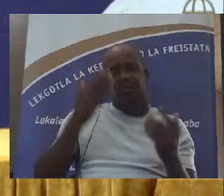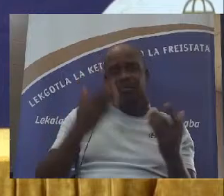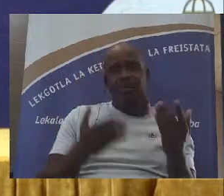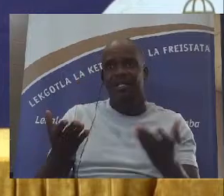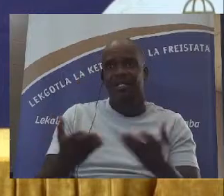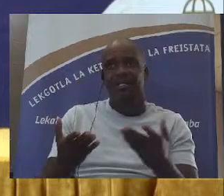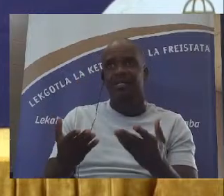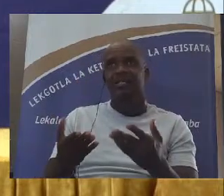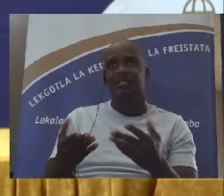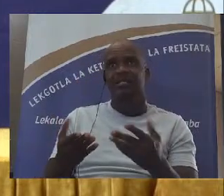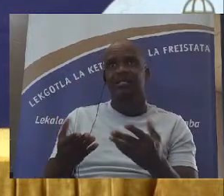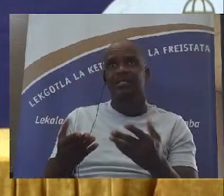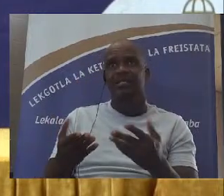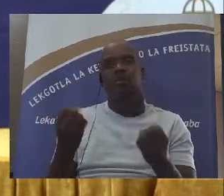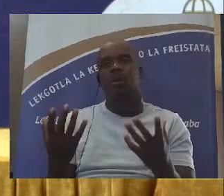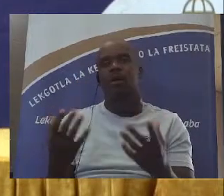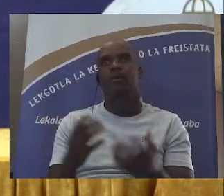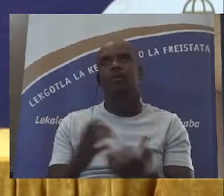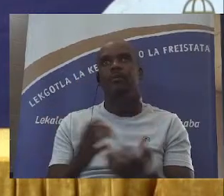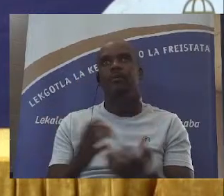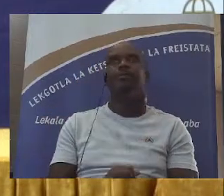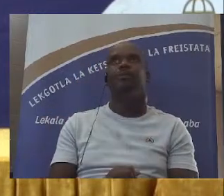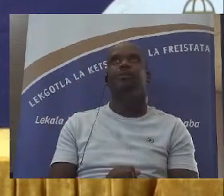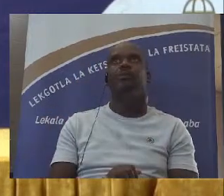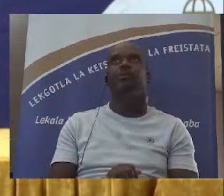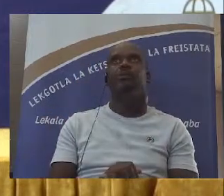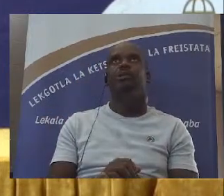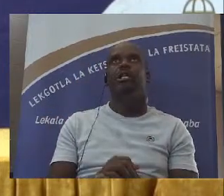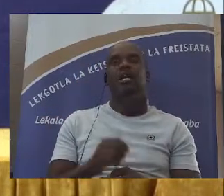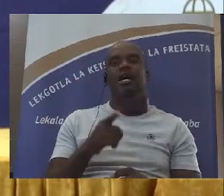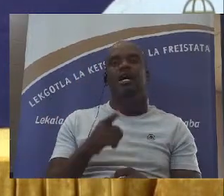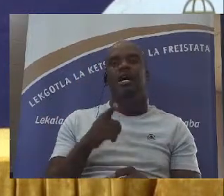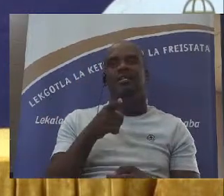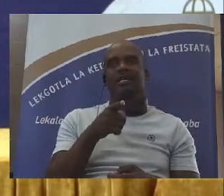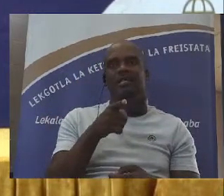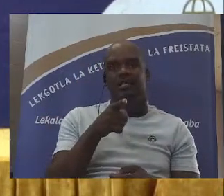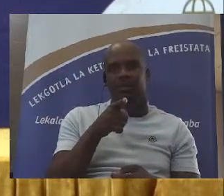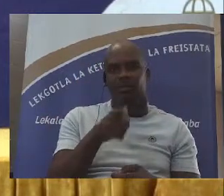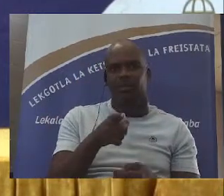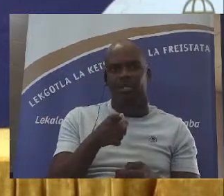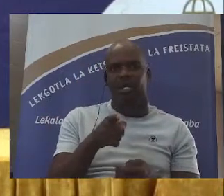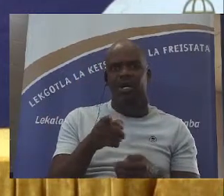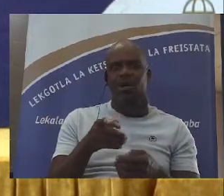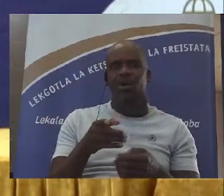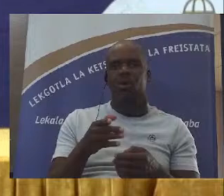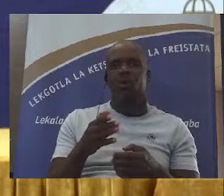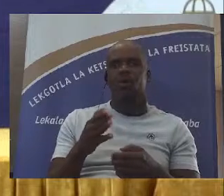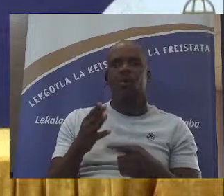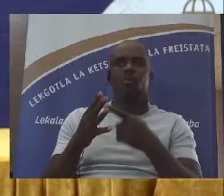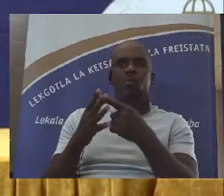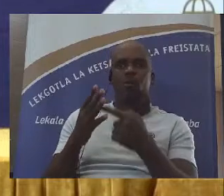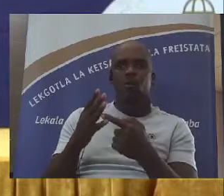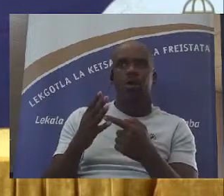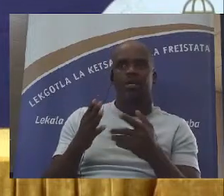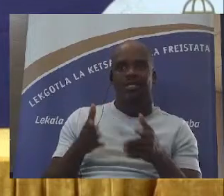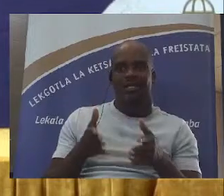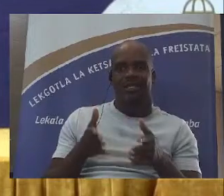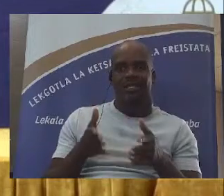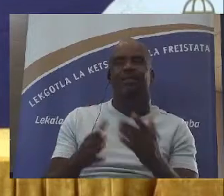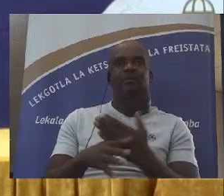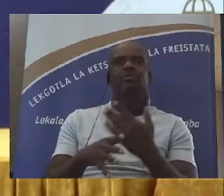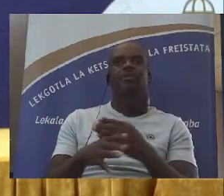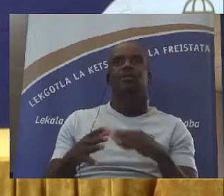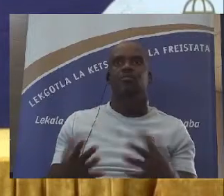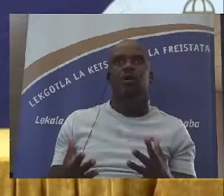small enterprises. When it comes to the criteria and the thresholds that you can then set the different